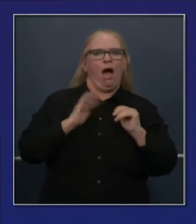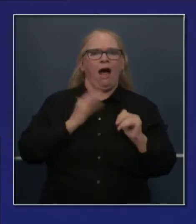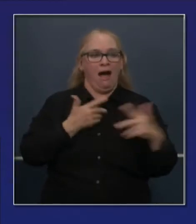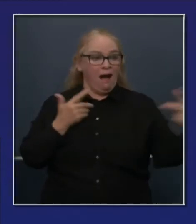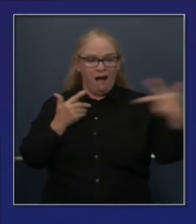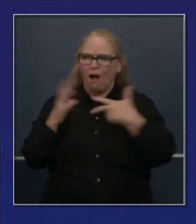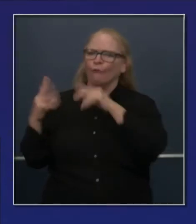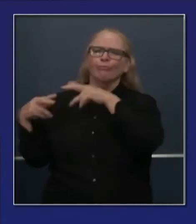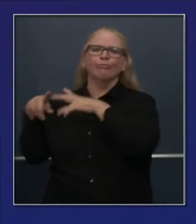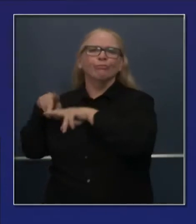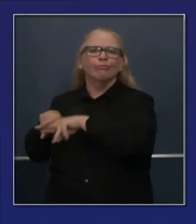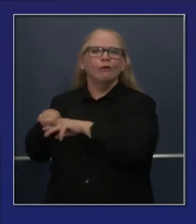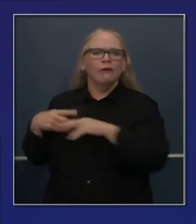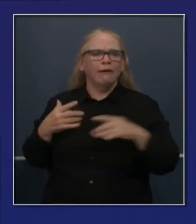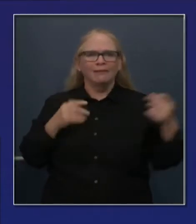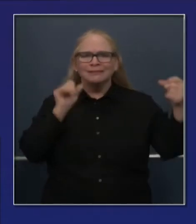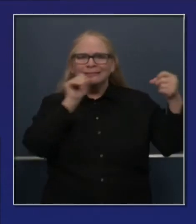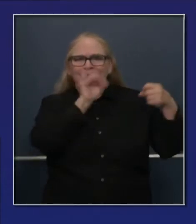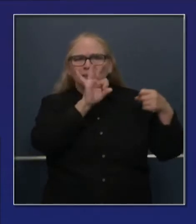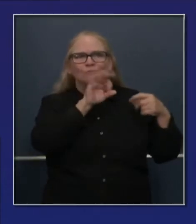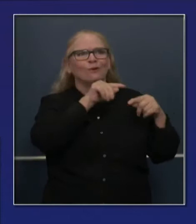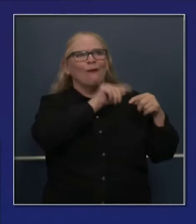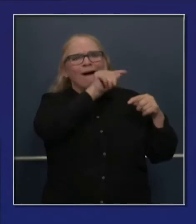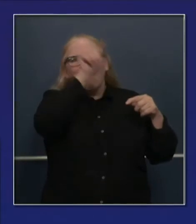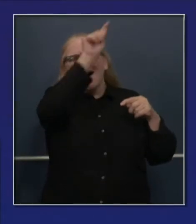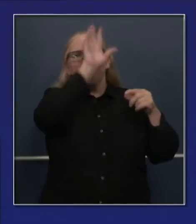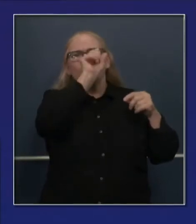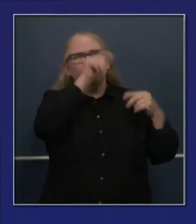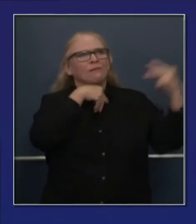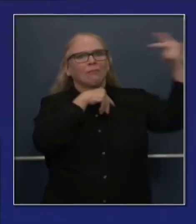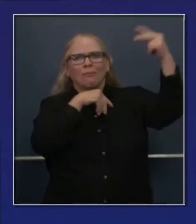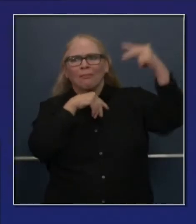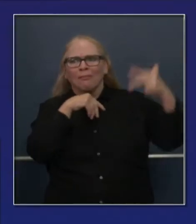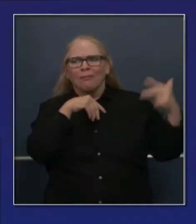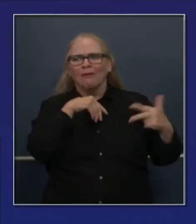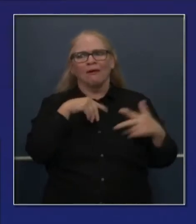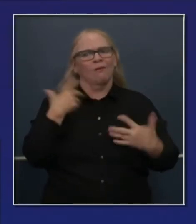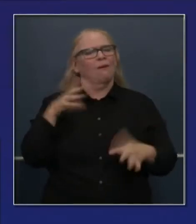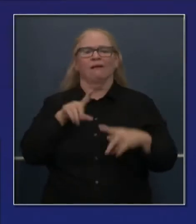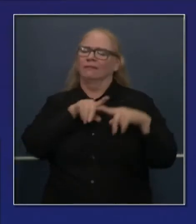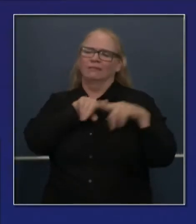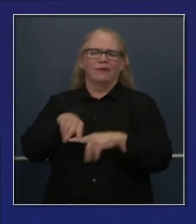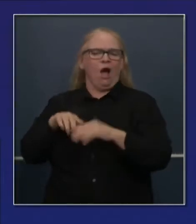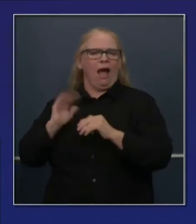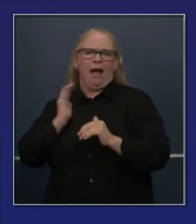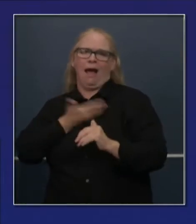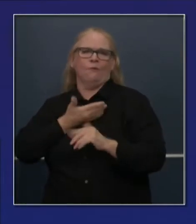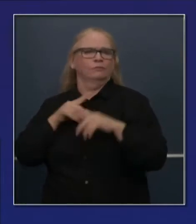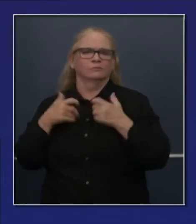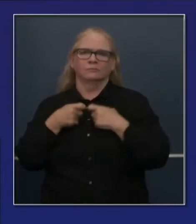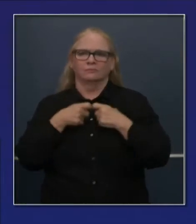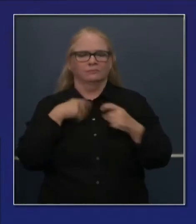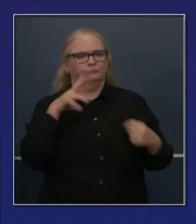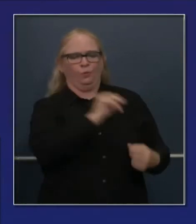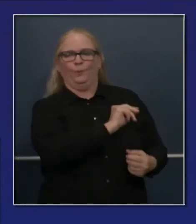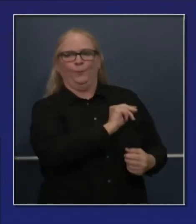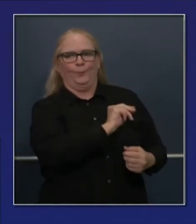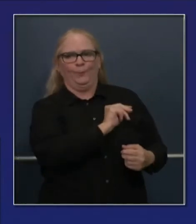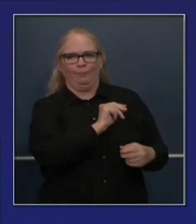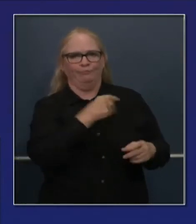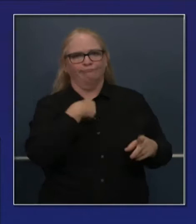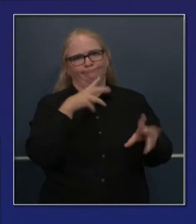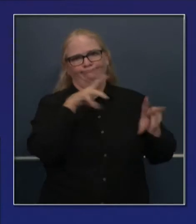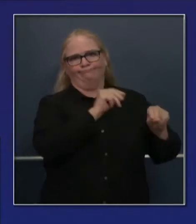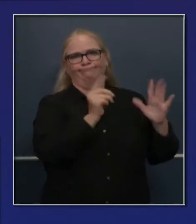And so we're working to reduce the consumption of that energy at the ports to reduce ultimately the amount of energy being pulled